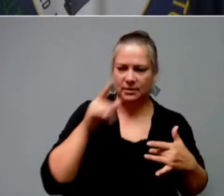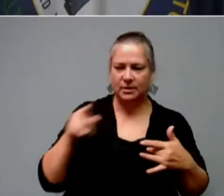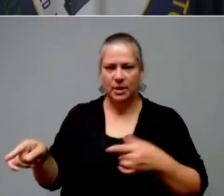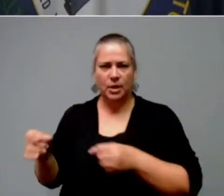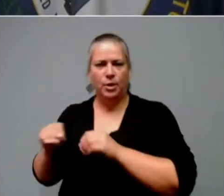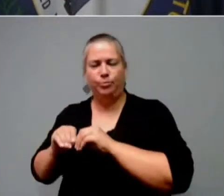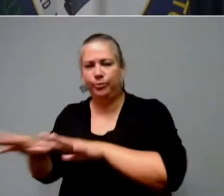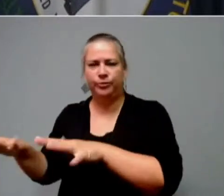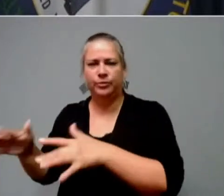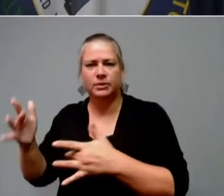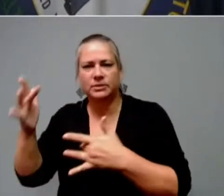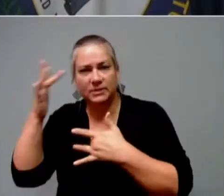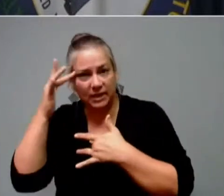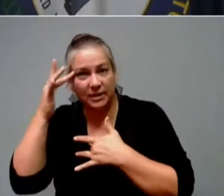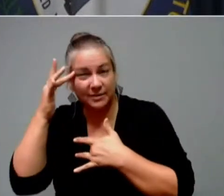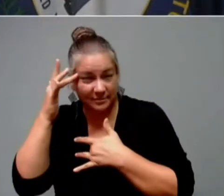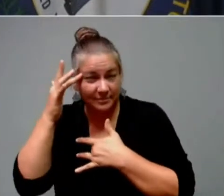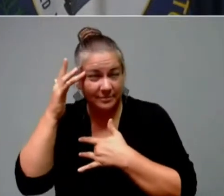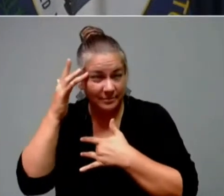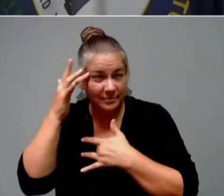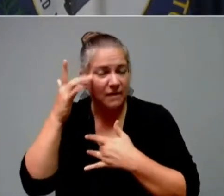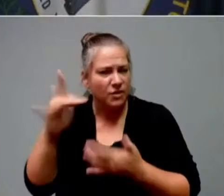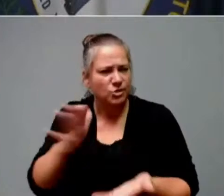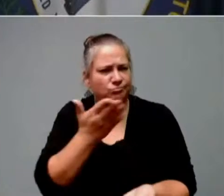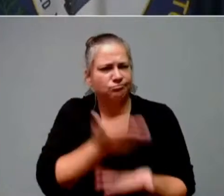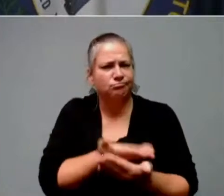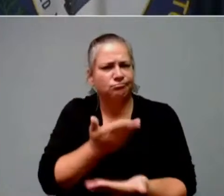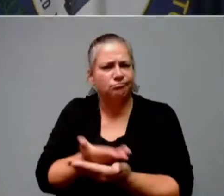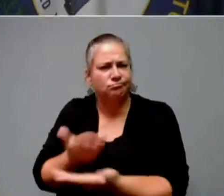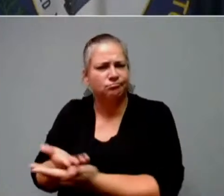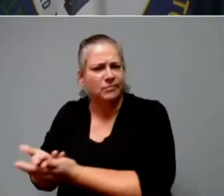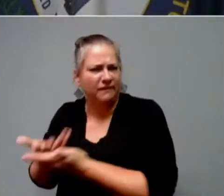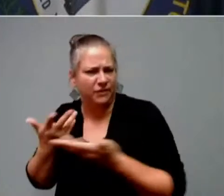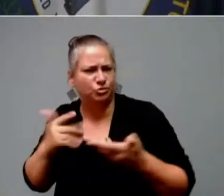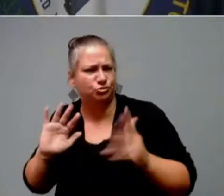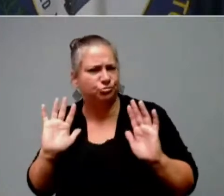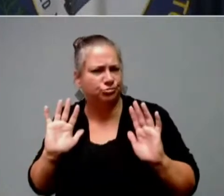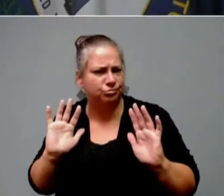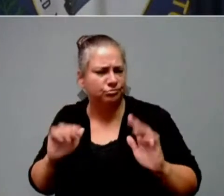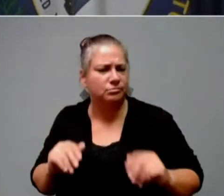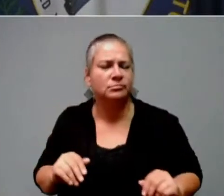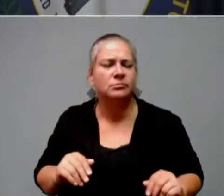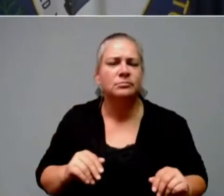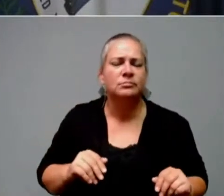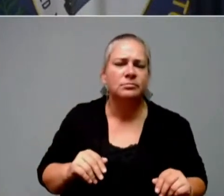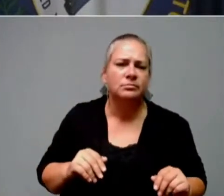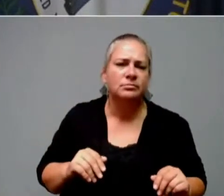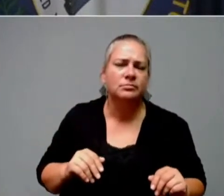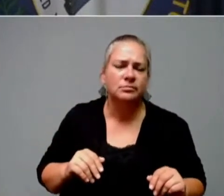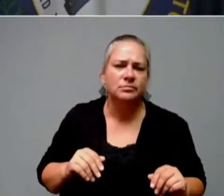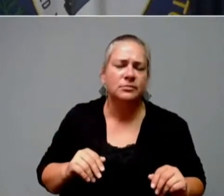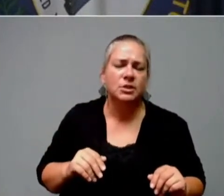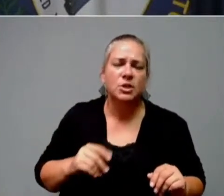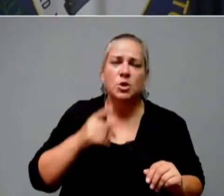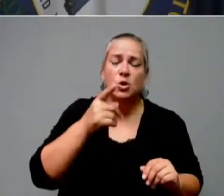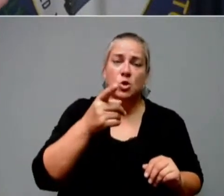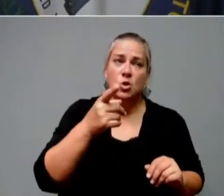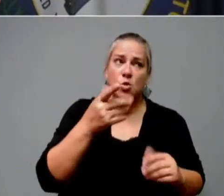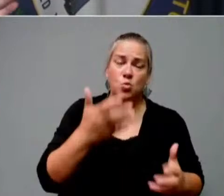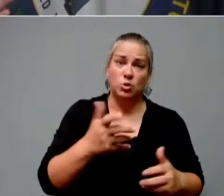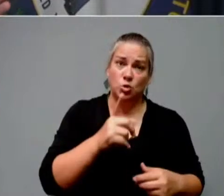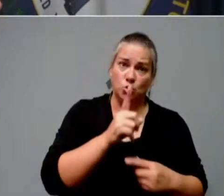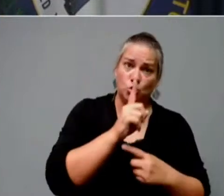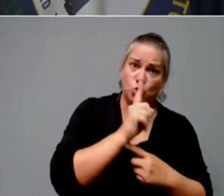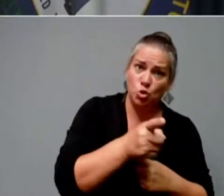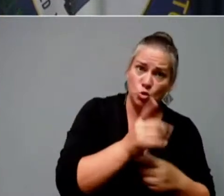folks is what we want to believe and what is real are not the same things. And